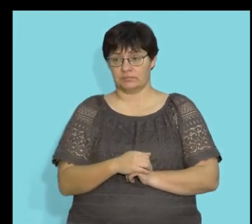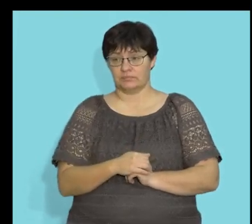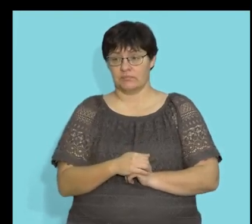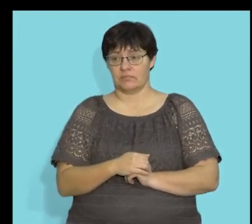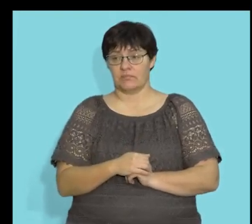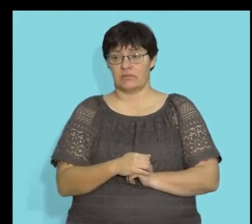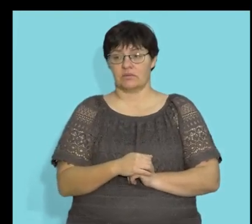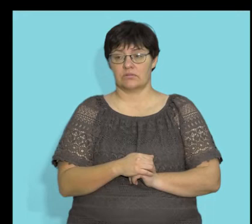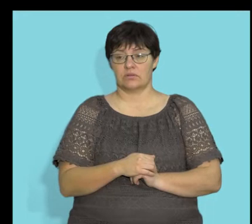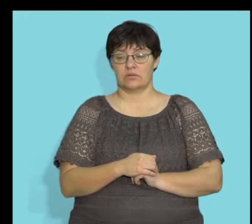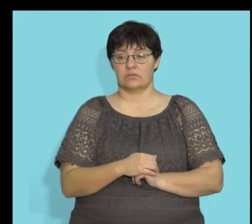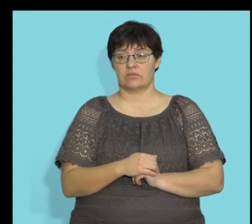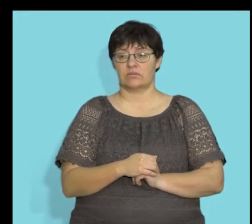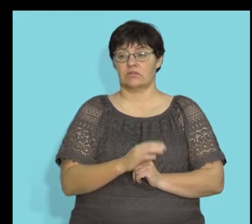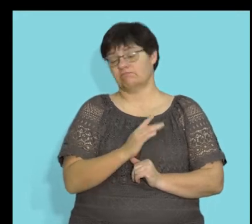up to